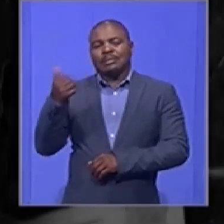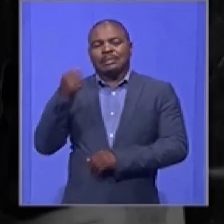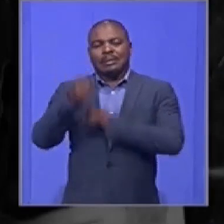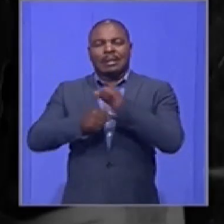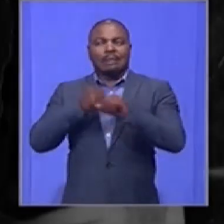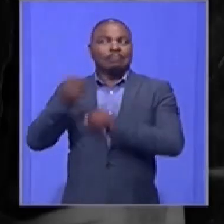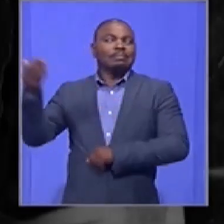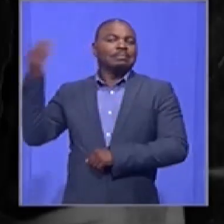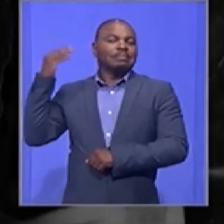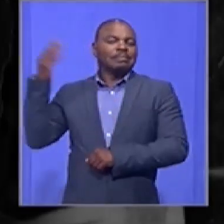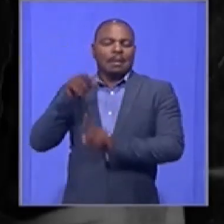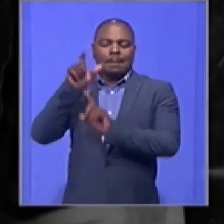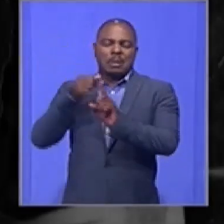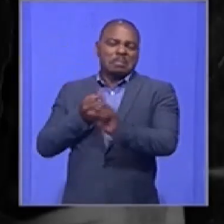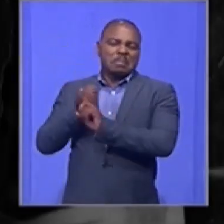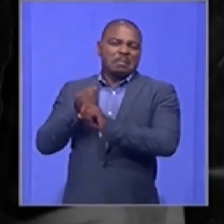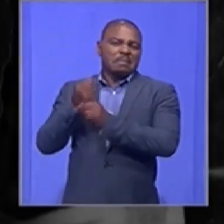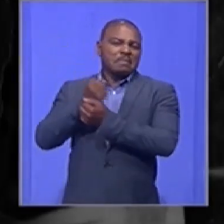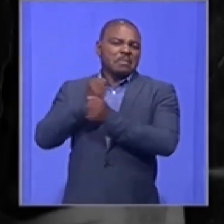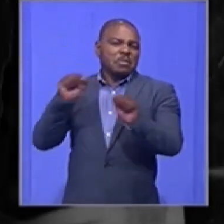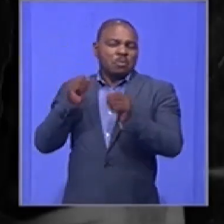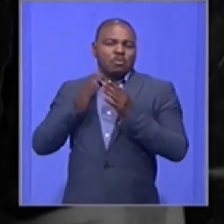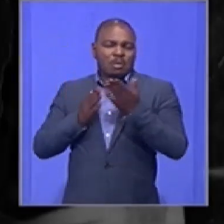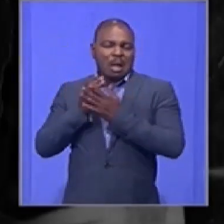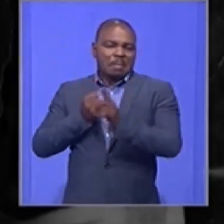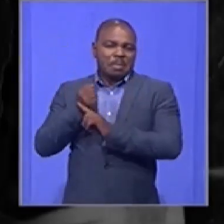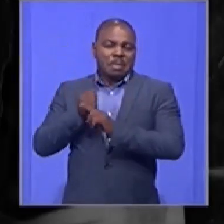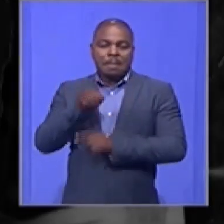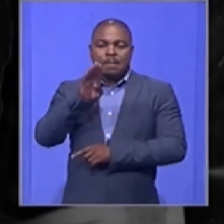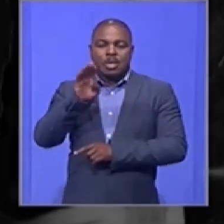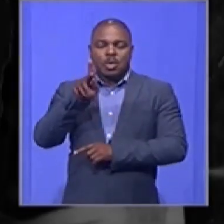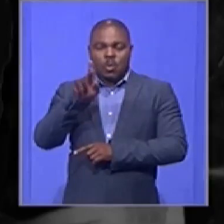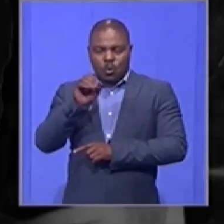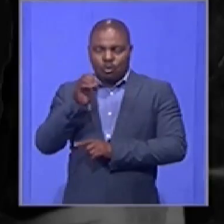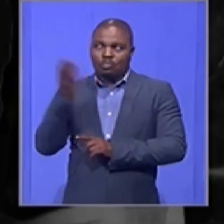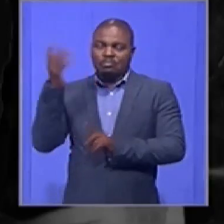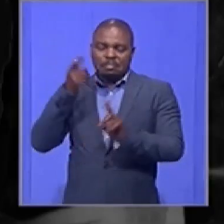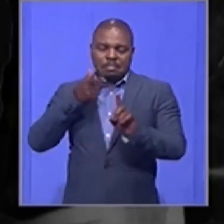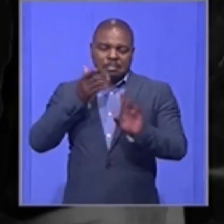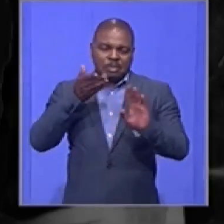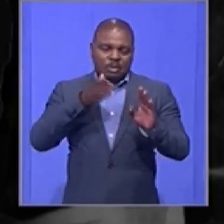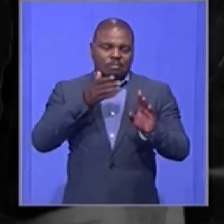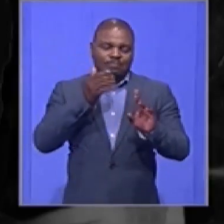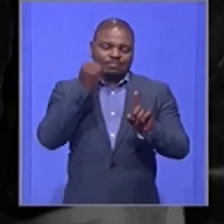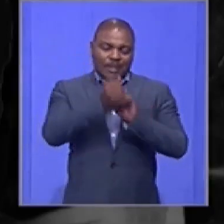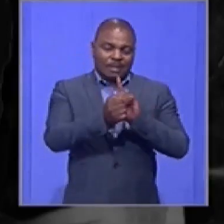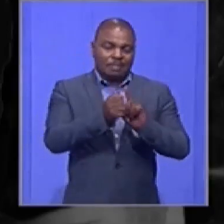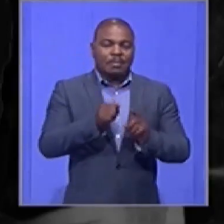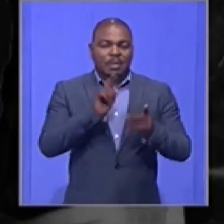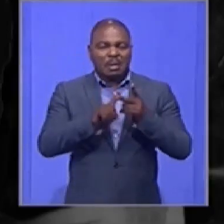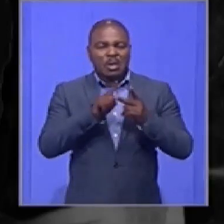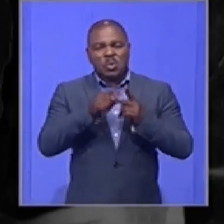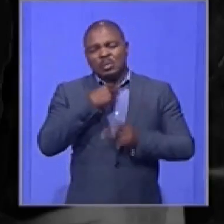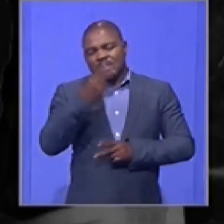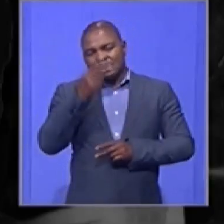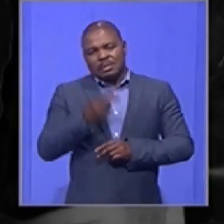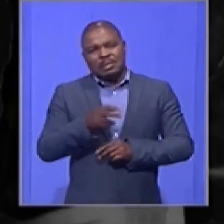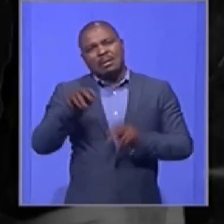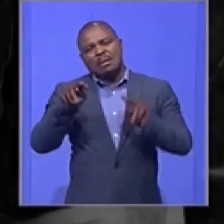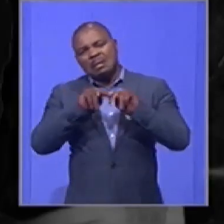molwela kgololosego ya naga le baagi Steve Biko a boleilwe. Re go boditse gore fa o lebile maemo a naga le a botshelo jwa